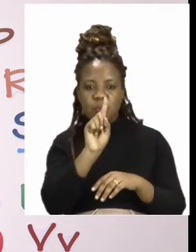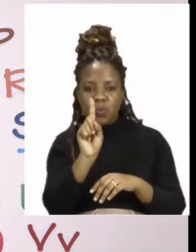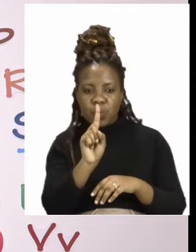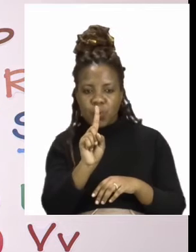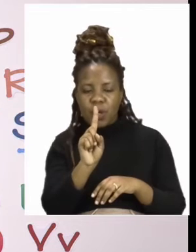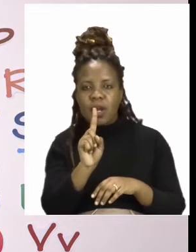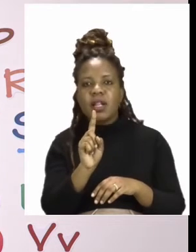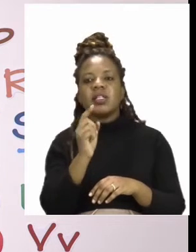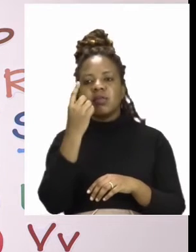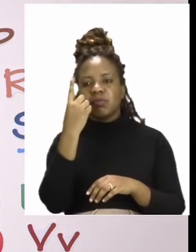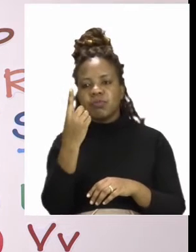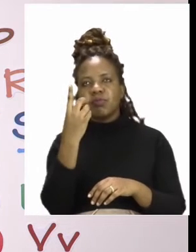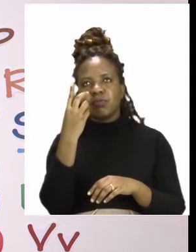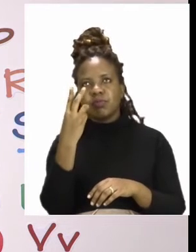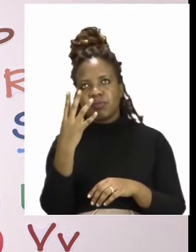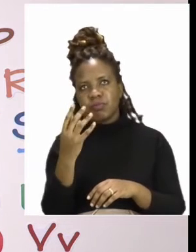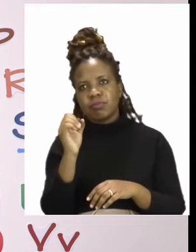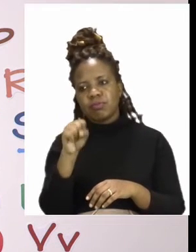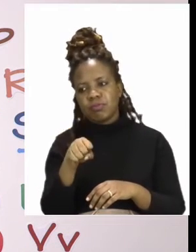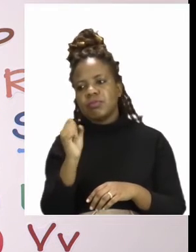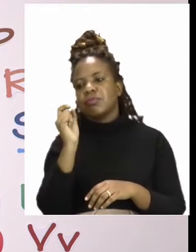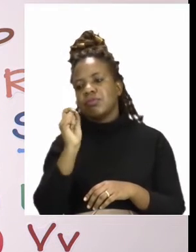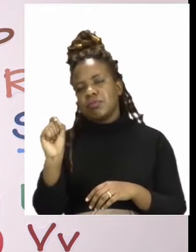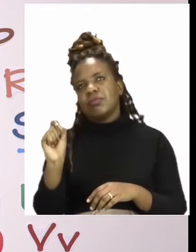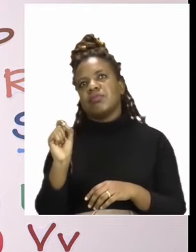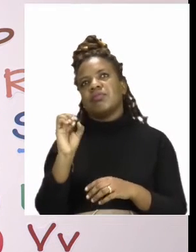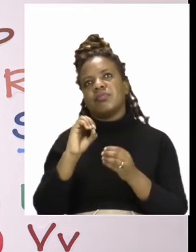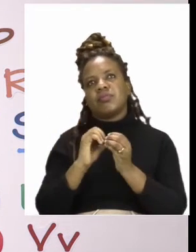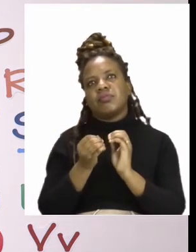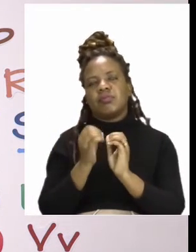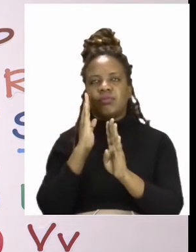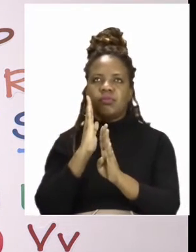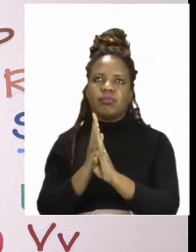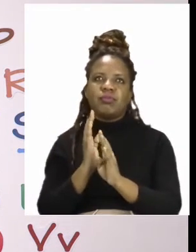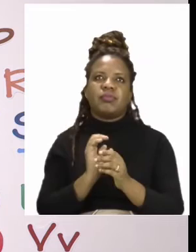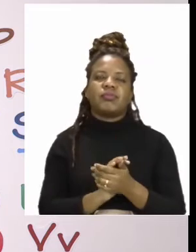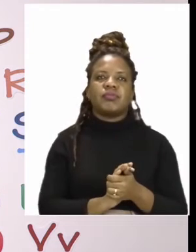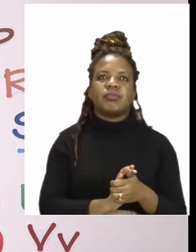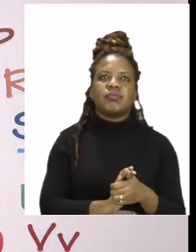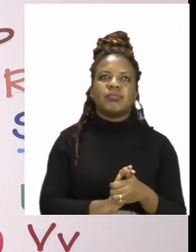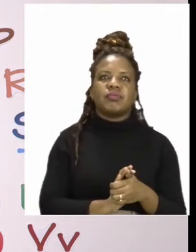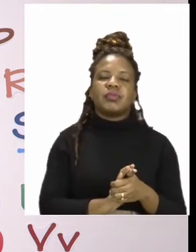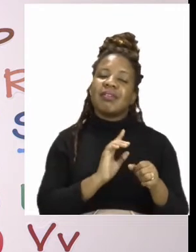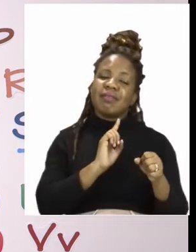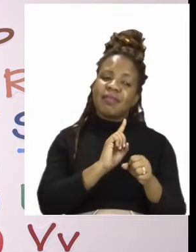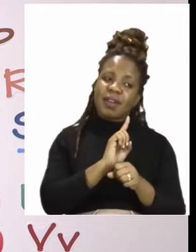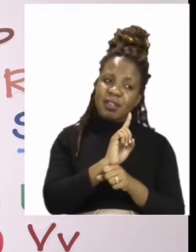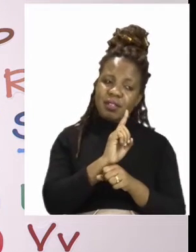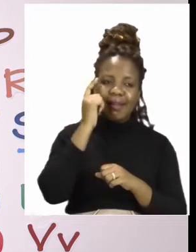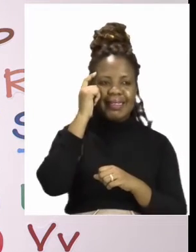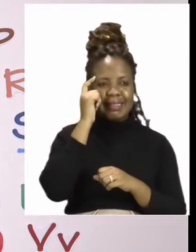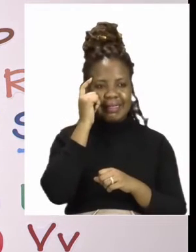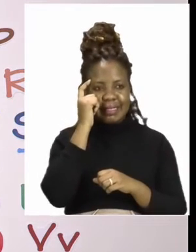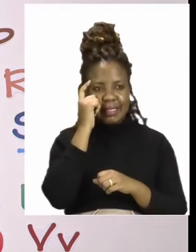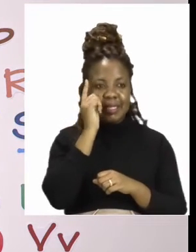to do the rest of them by yourself. Have fun with it because all you have to do first is guess and then you count. Don't